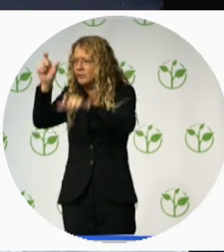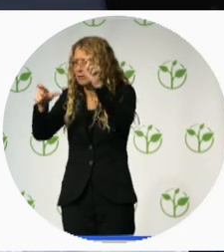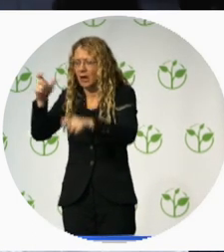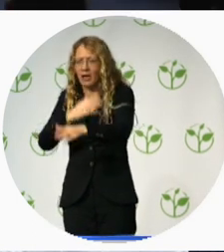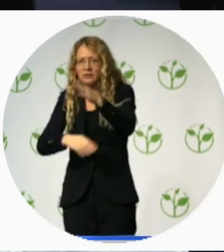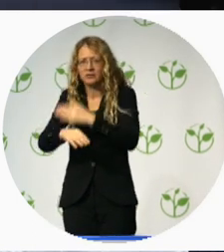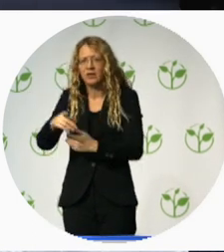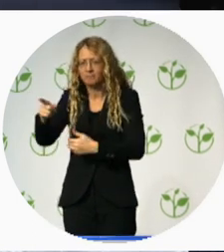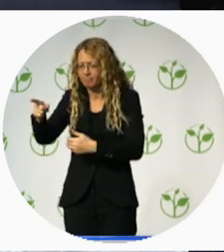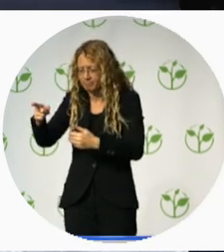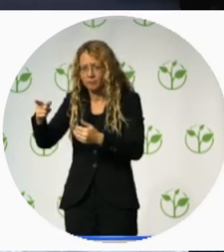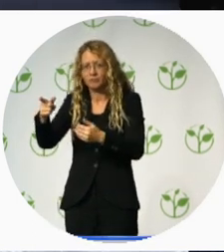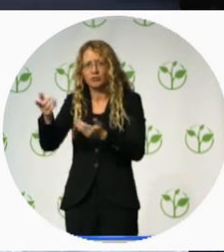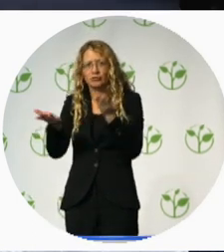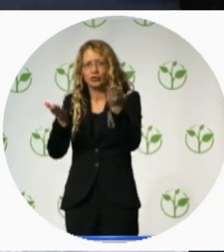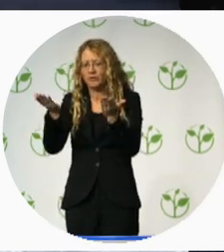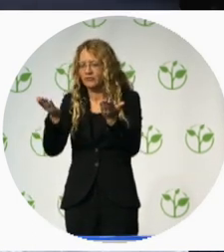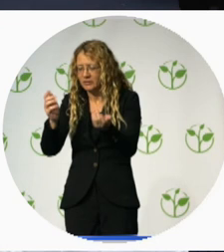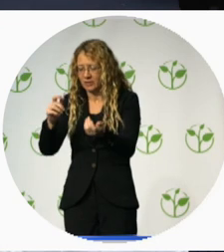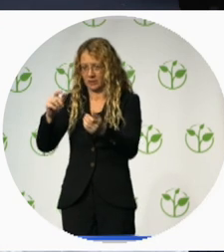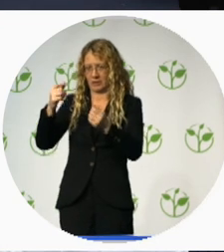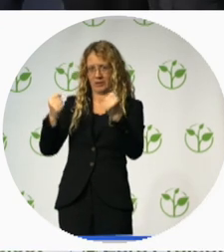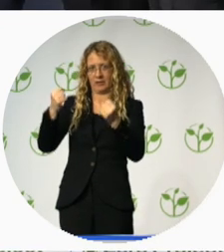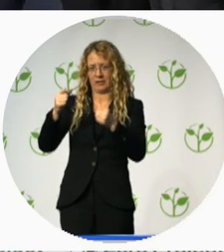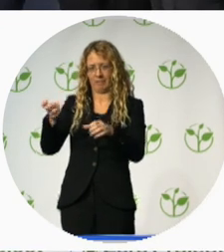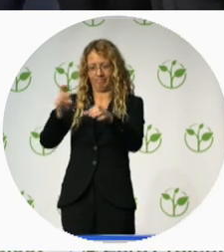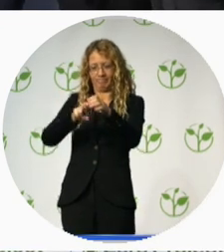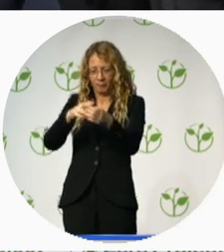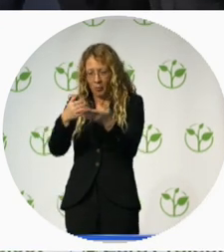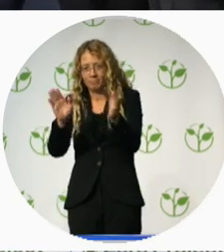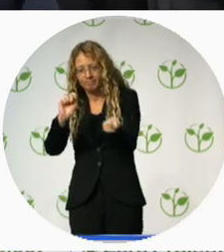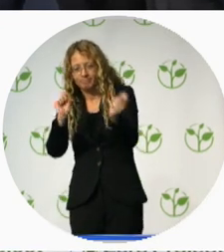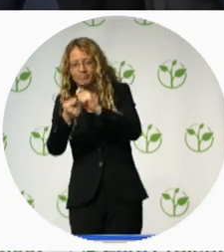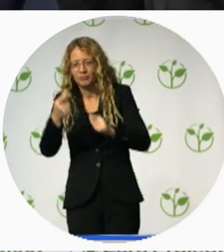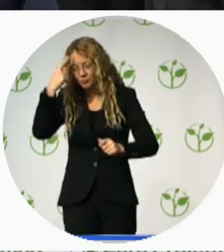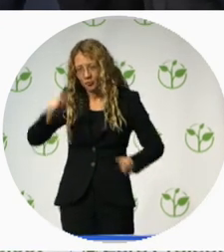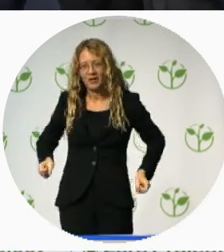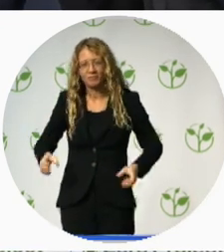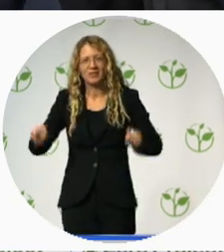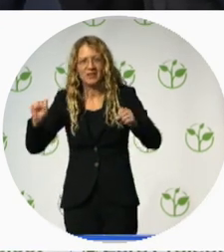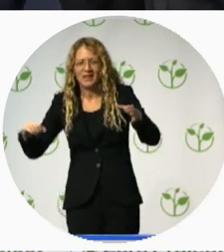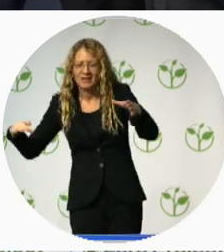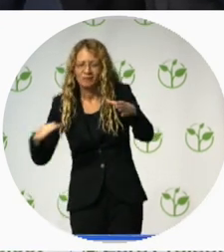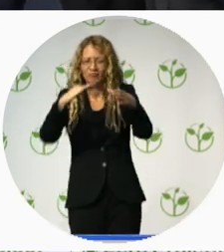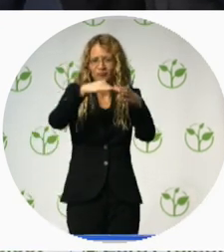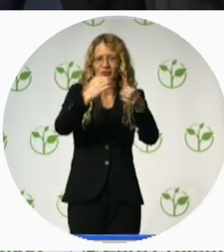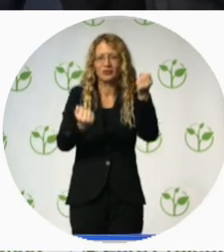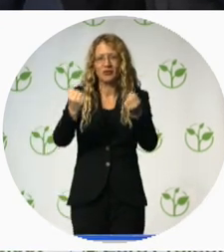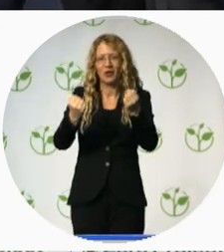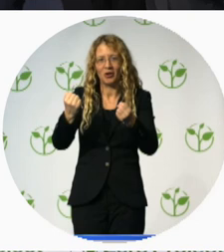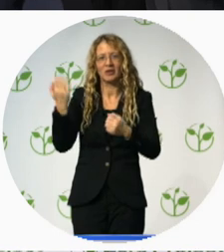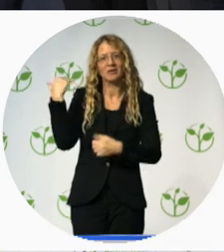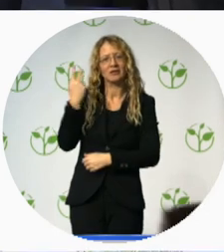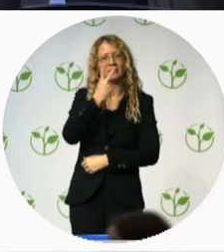disability community. Since 2013, the organization has started Open Taxis, a centralized dispatch for